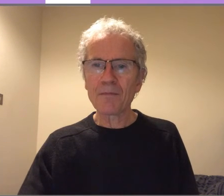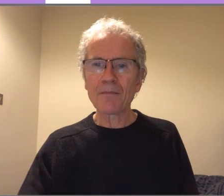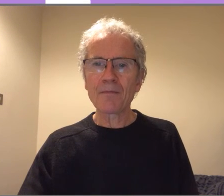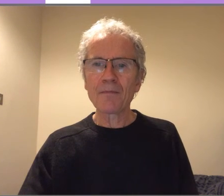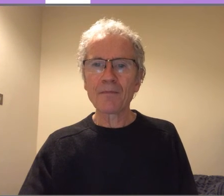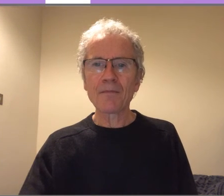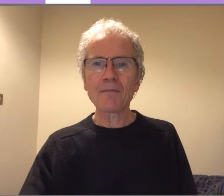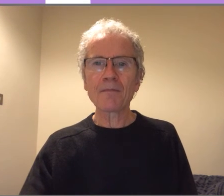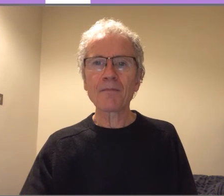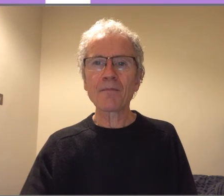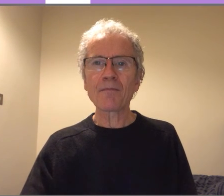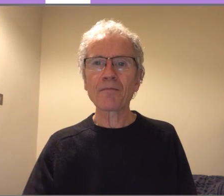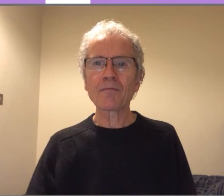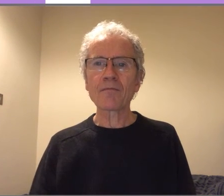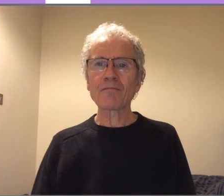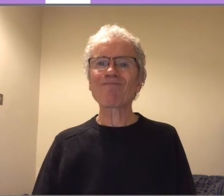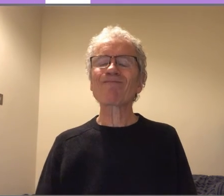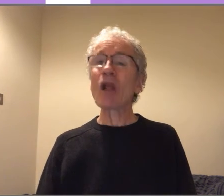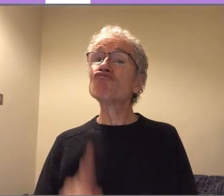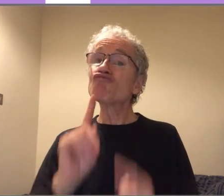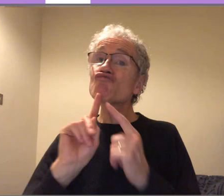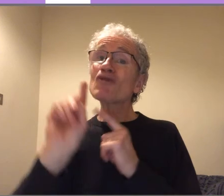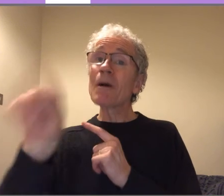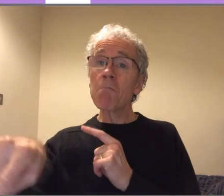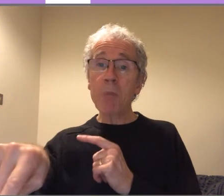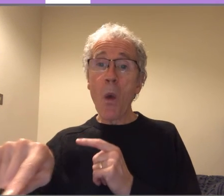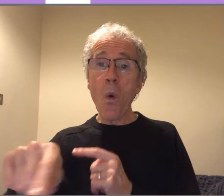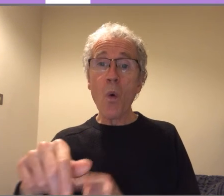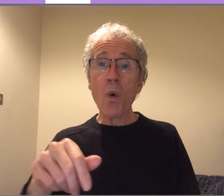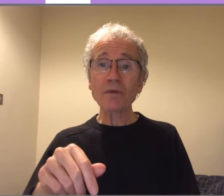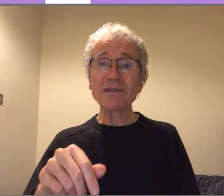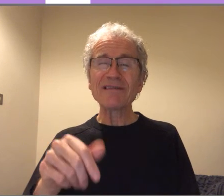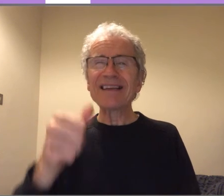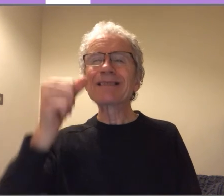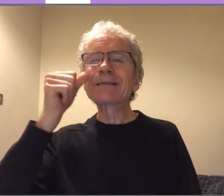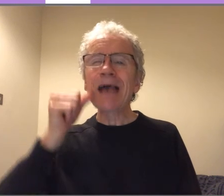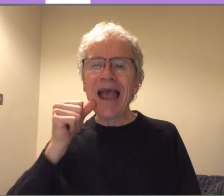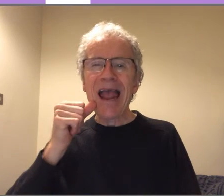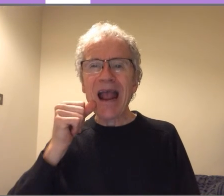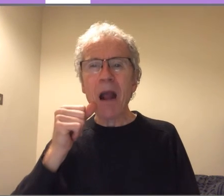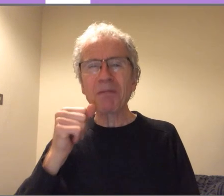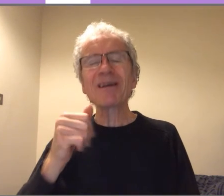slash coronavirus scams. Visit.gov.uk.